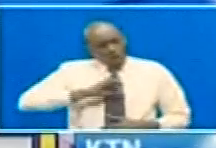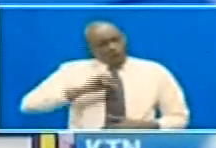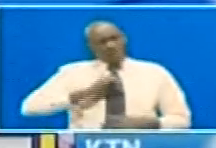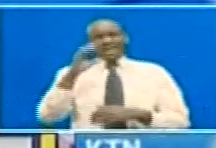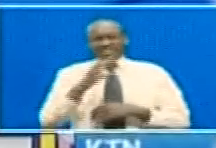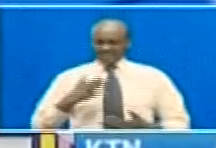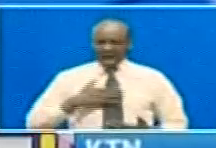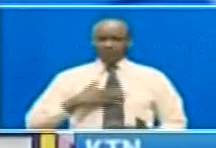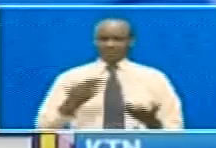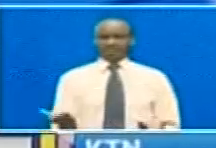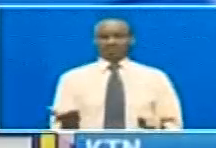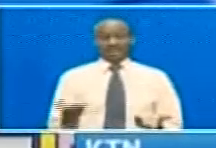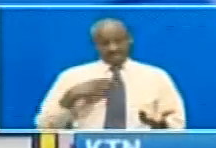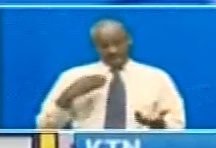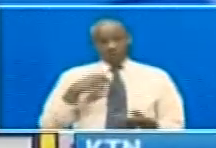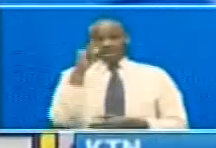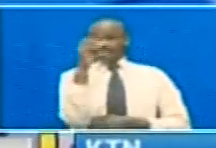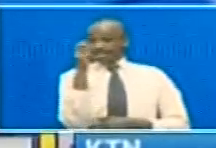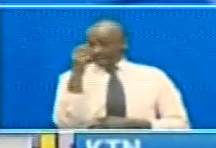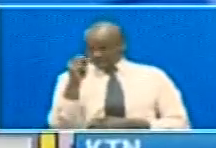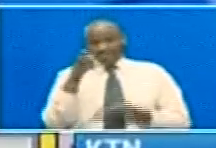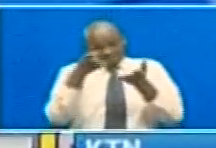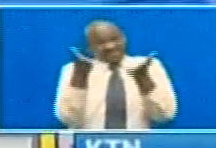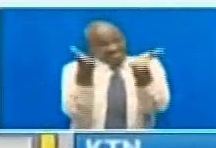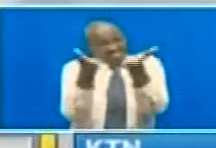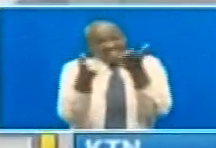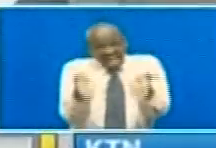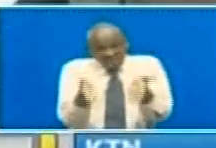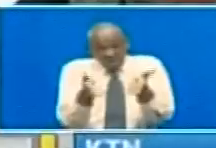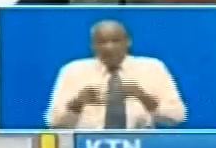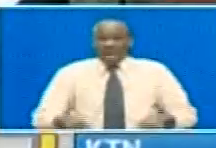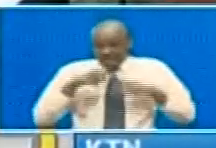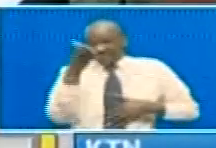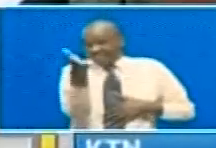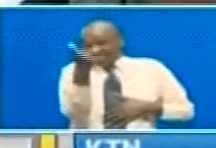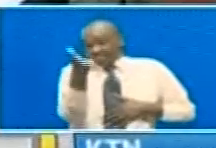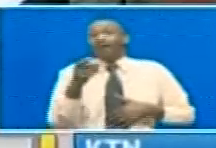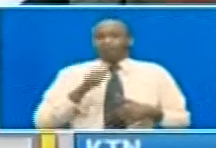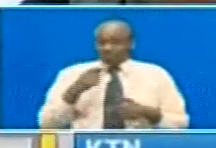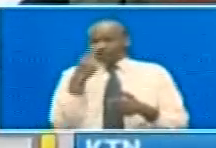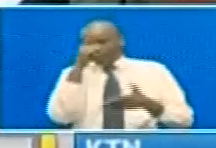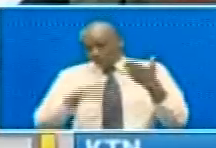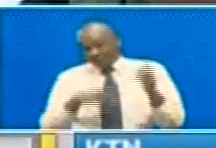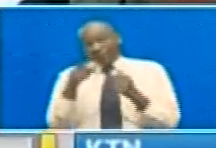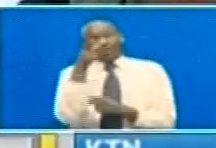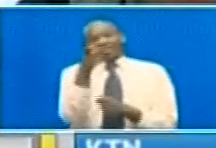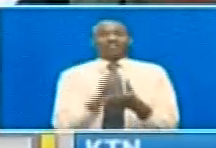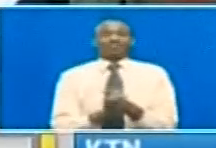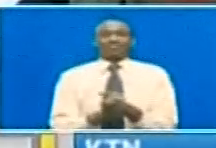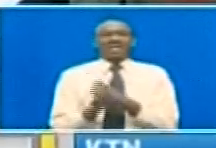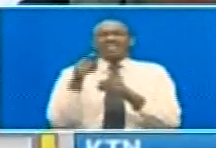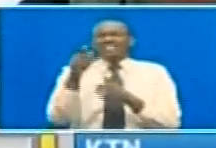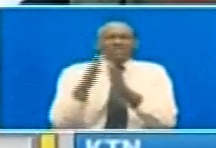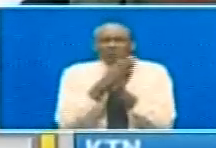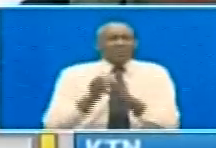own country. KTN's Ian Ofula is at this restaurant right now, and we join him live for the insight. Ian, this story